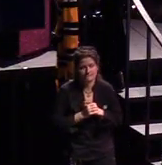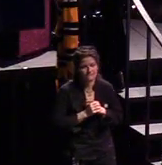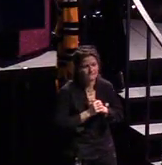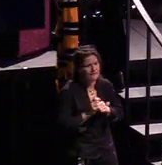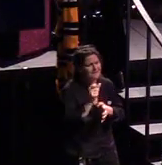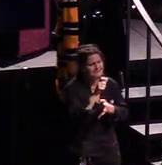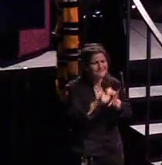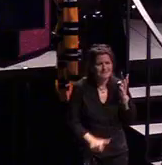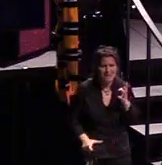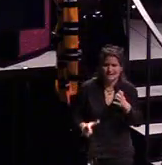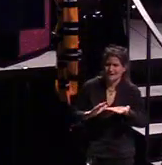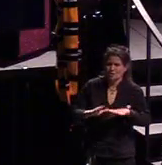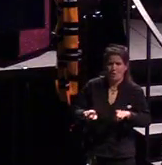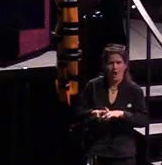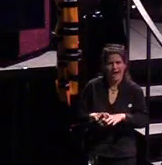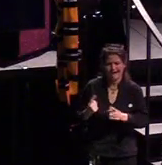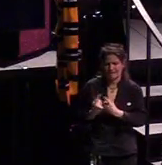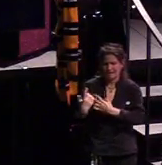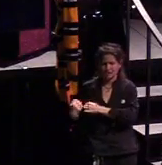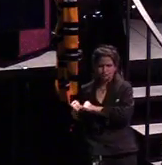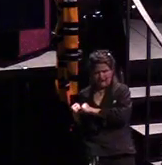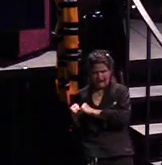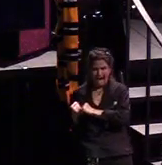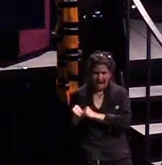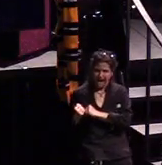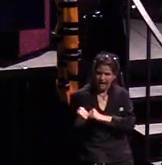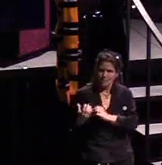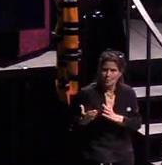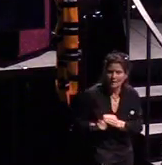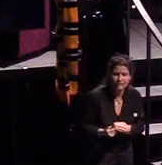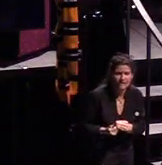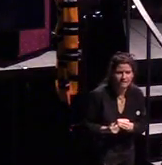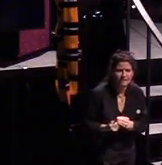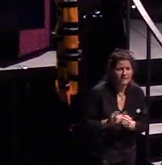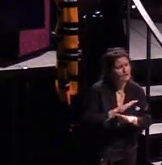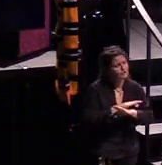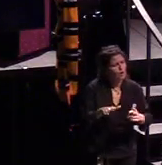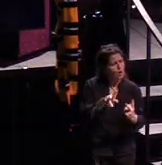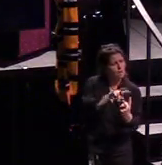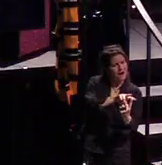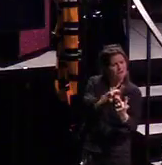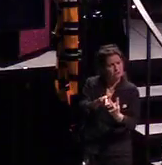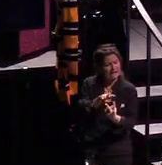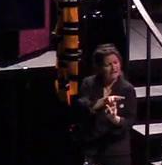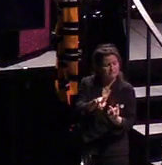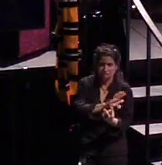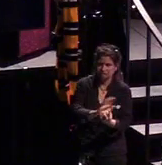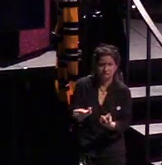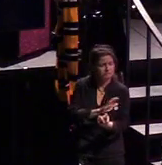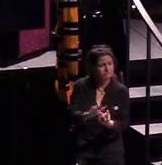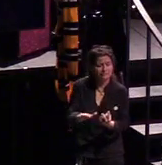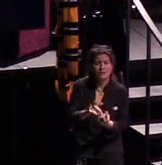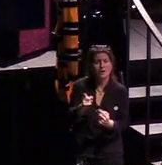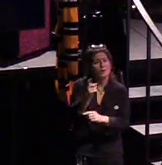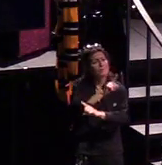I drag around with me and it's not a binary state people are more or less